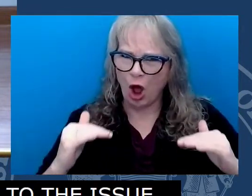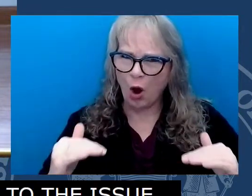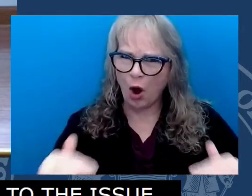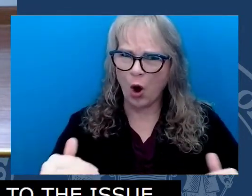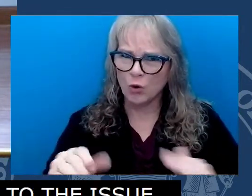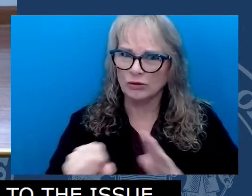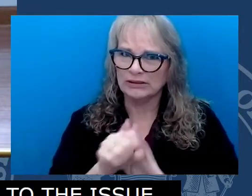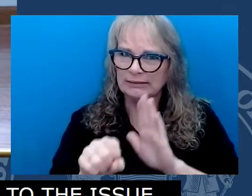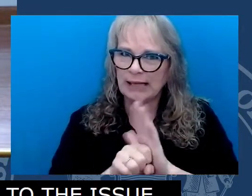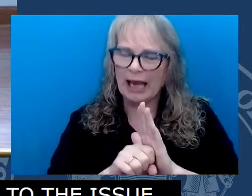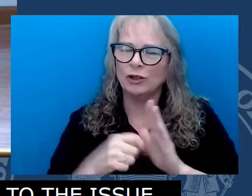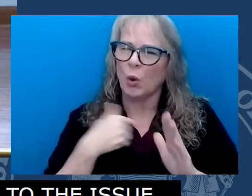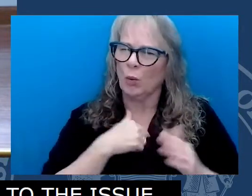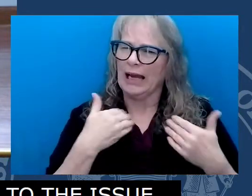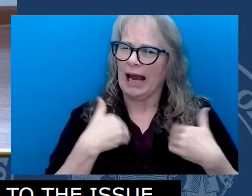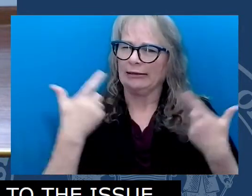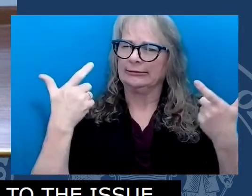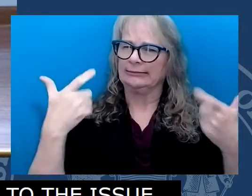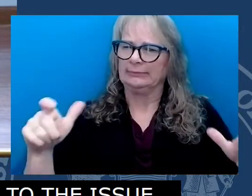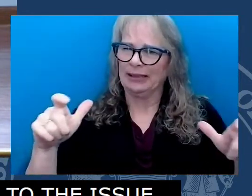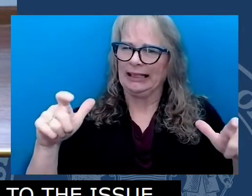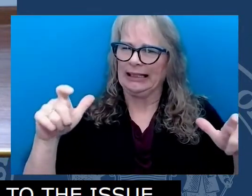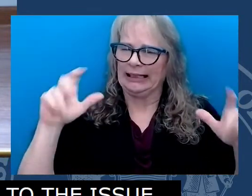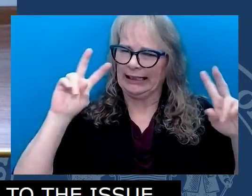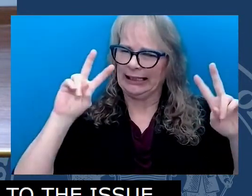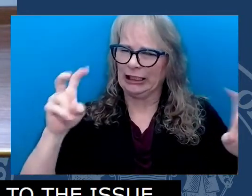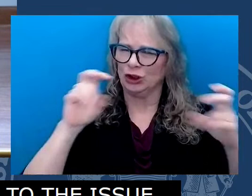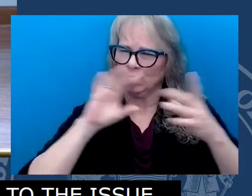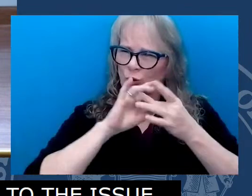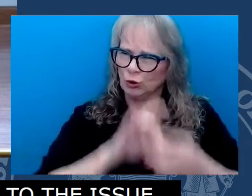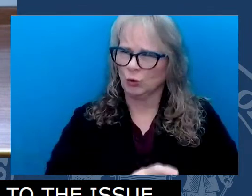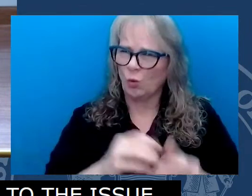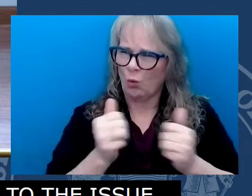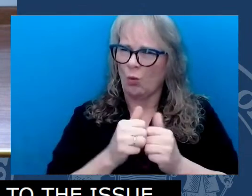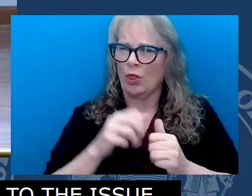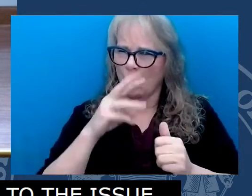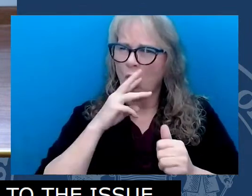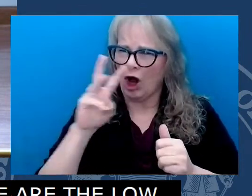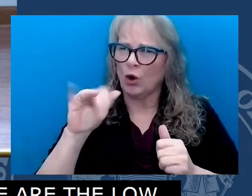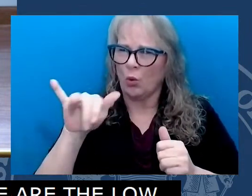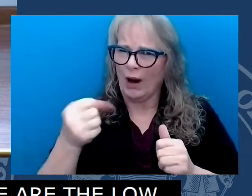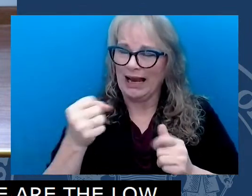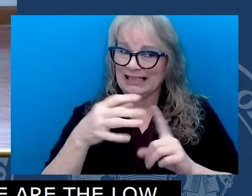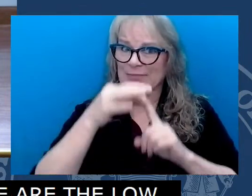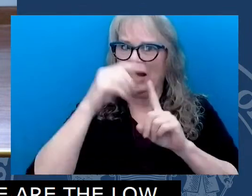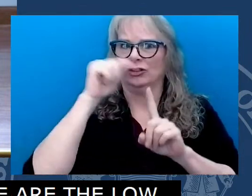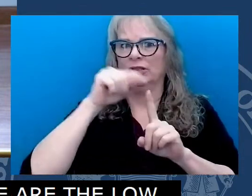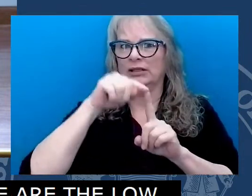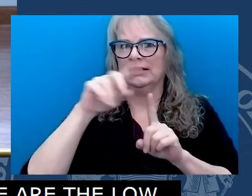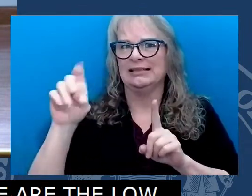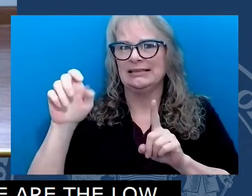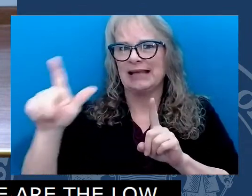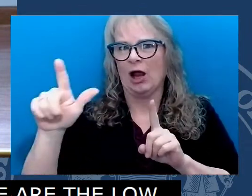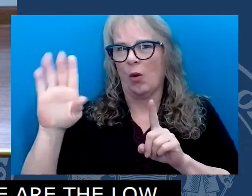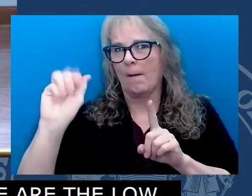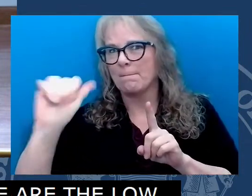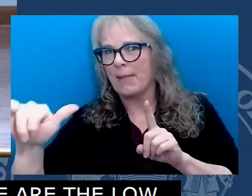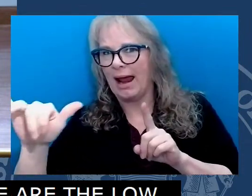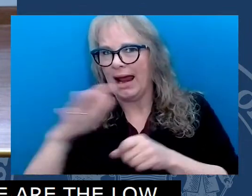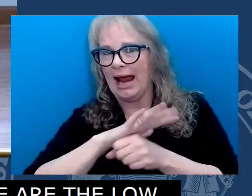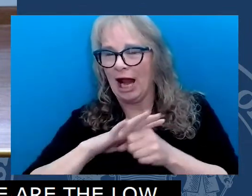big issues on mostly the Delaware Bay areas. If you go to Prime